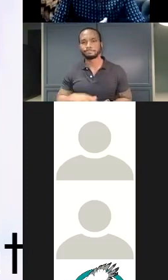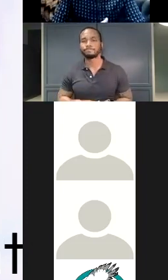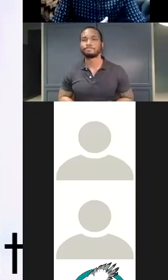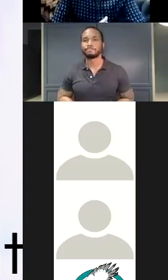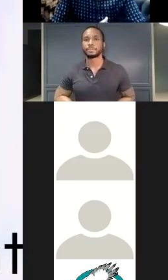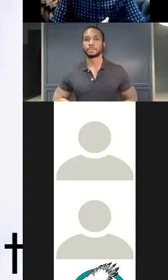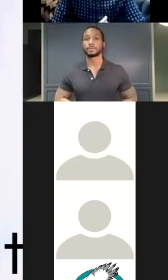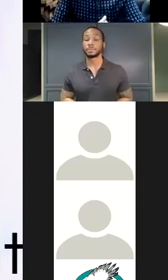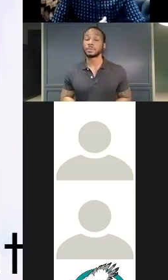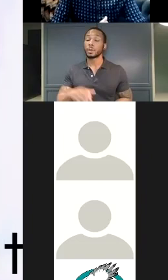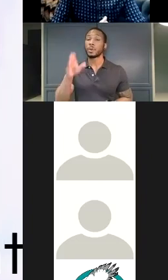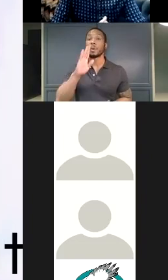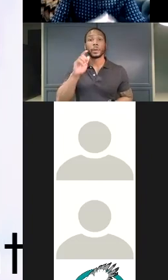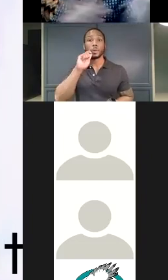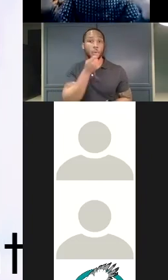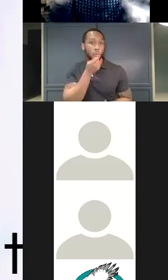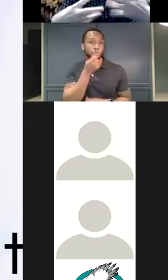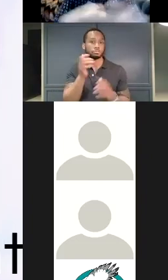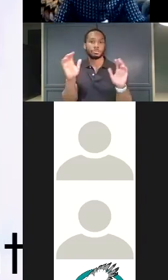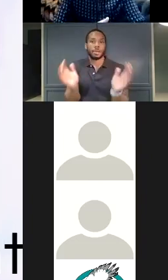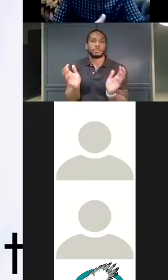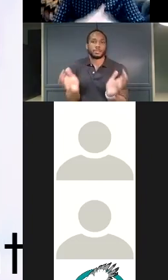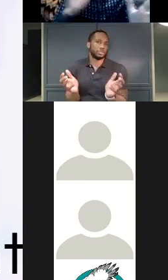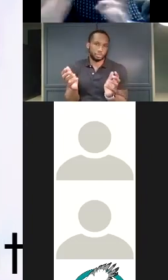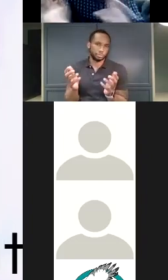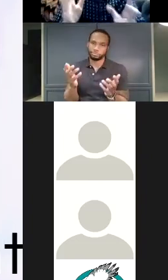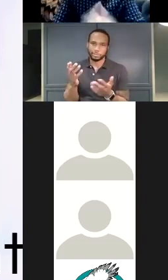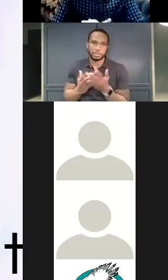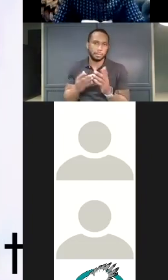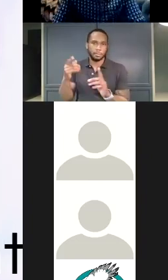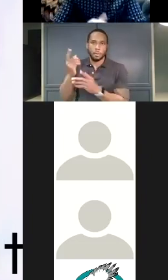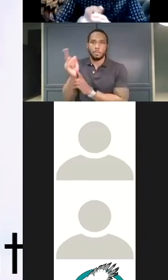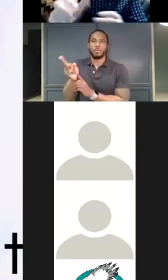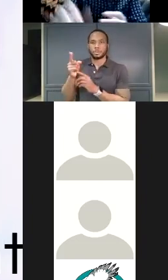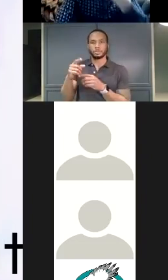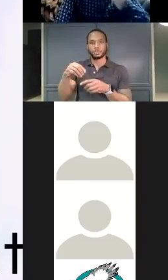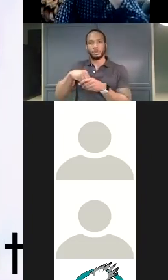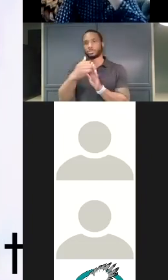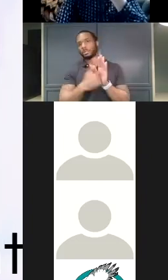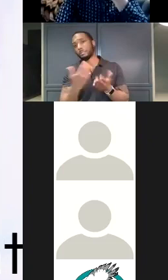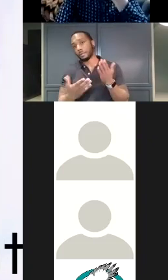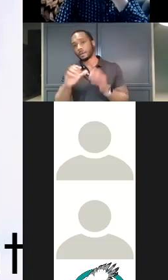It would be cool to have a conversation about that at some point in the agenda. Maybe Scott could sort that out.